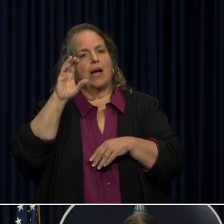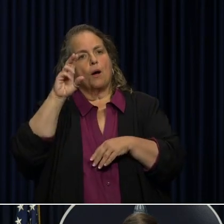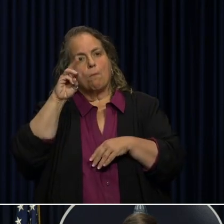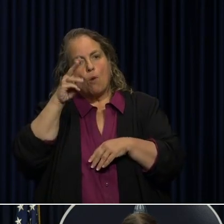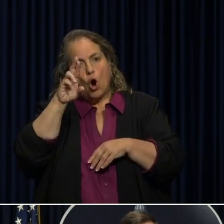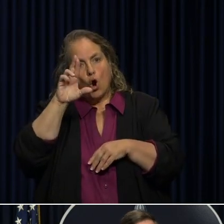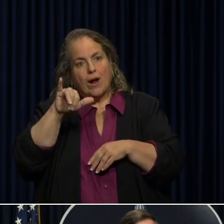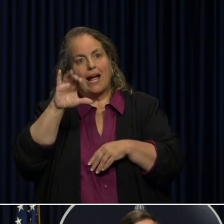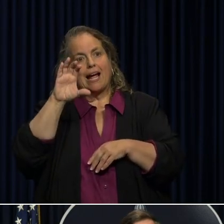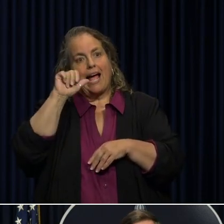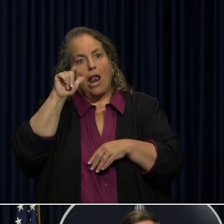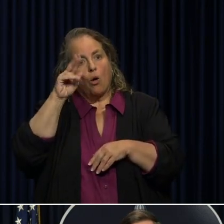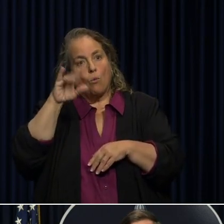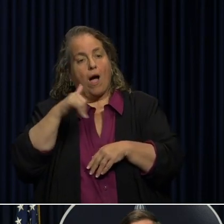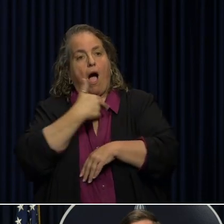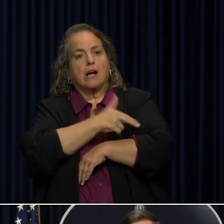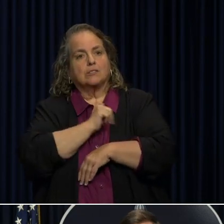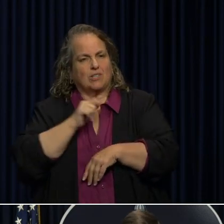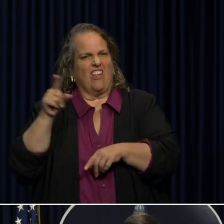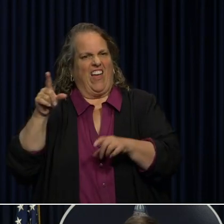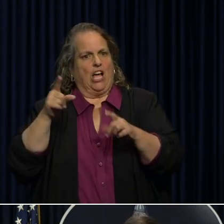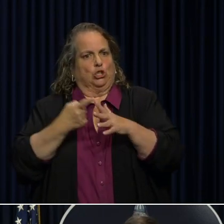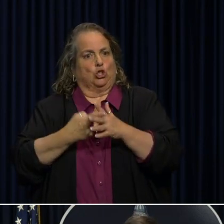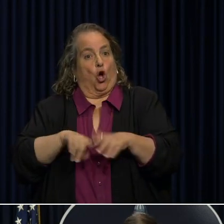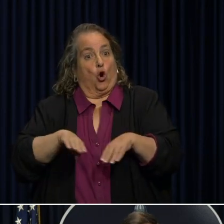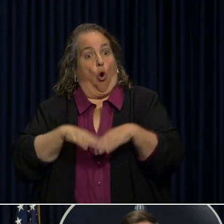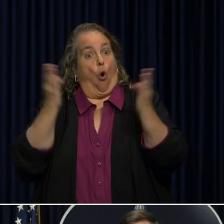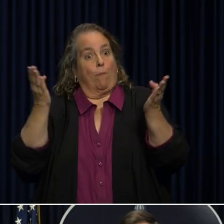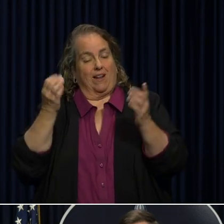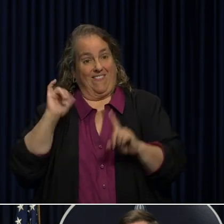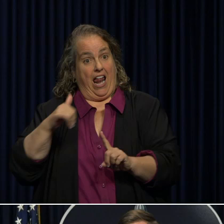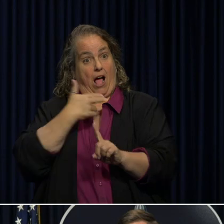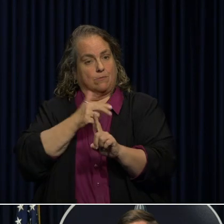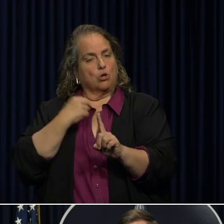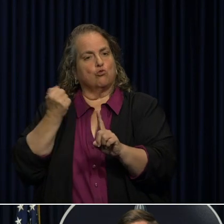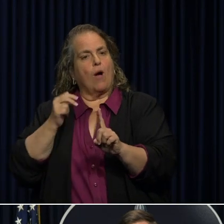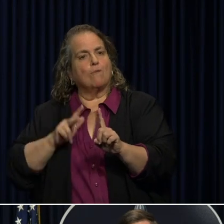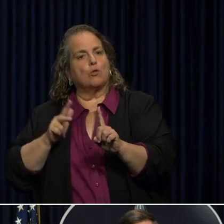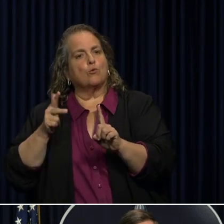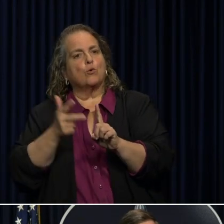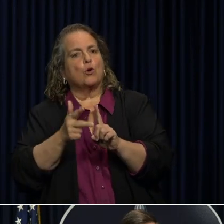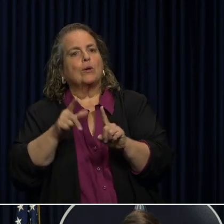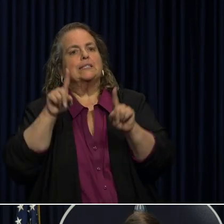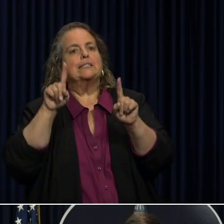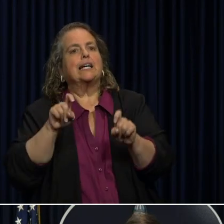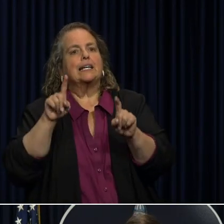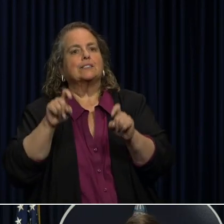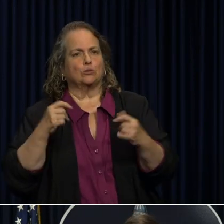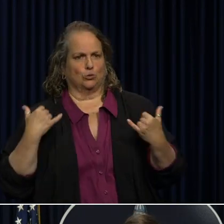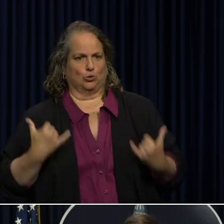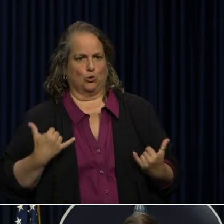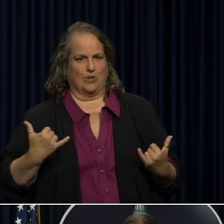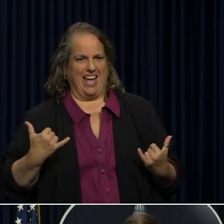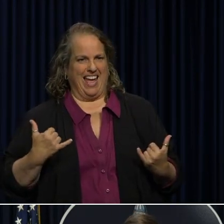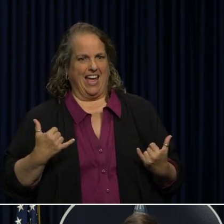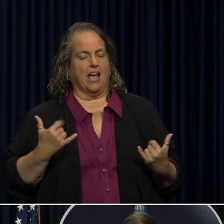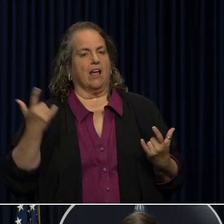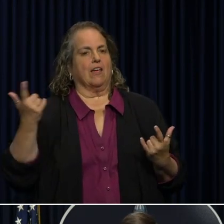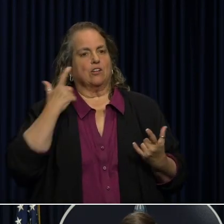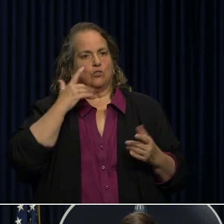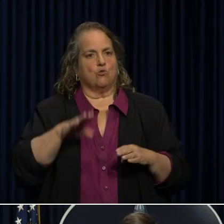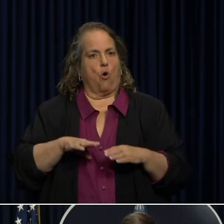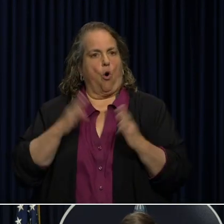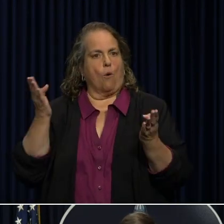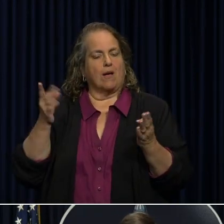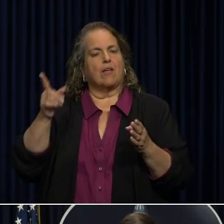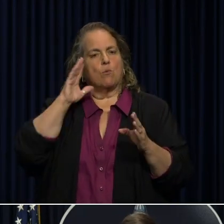began an on-site drive-up test today. So another drive-up area that's been created. They're